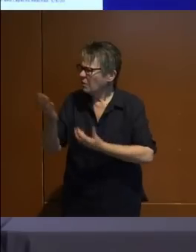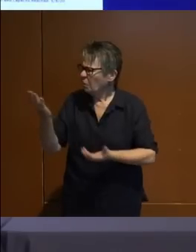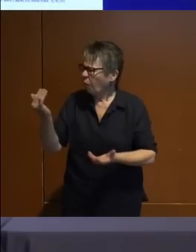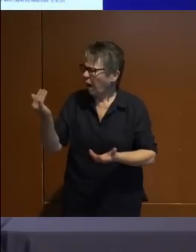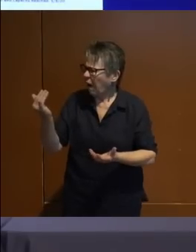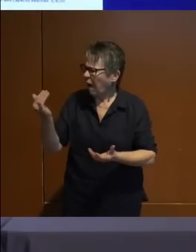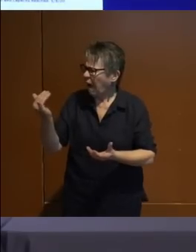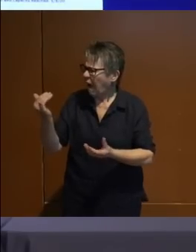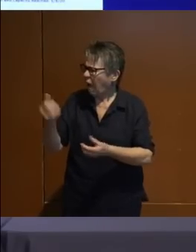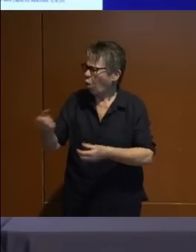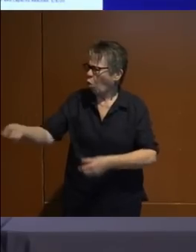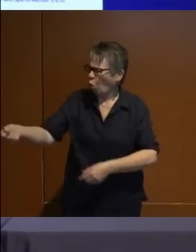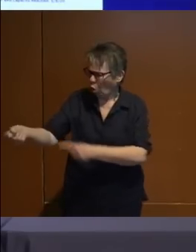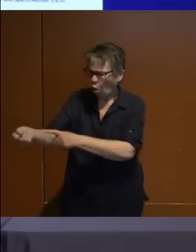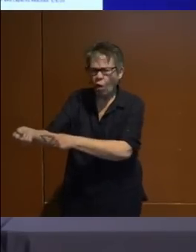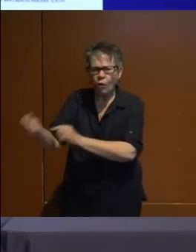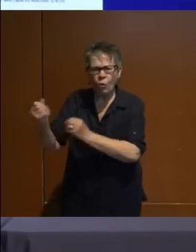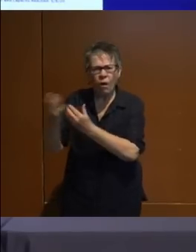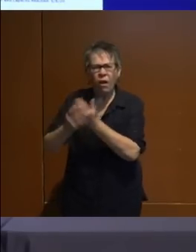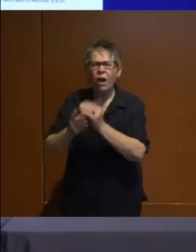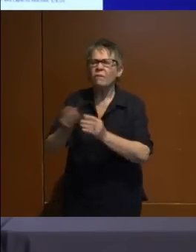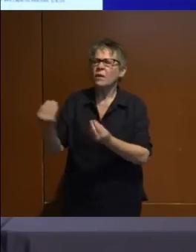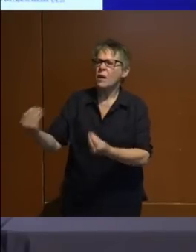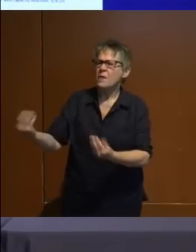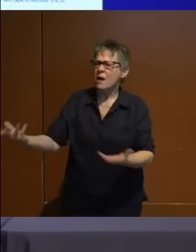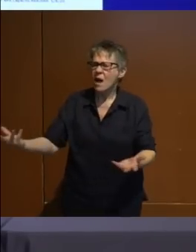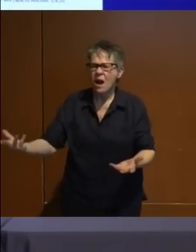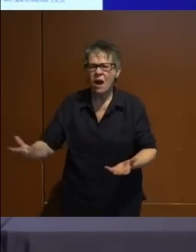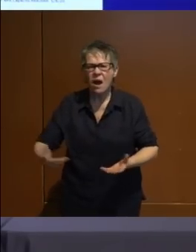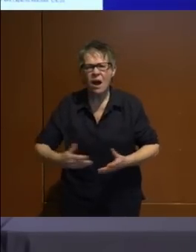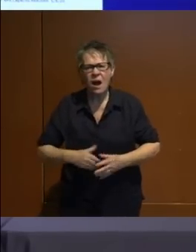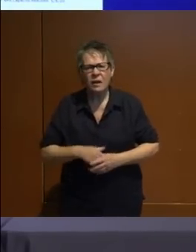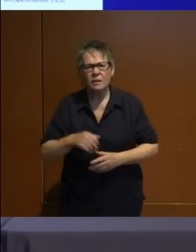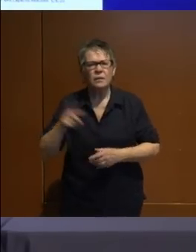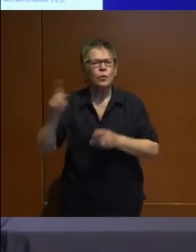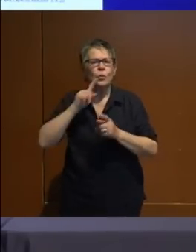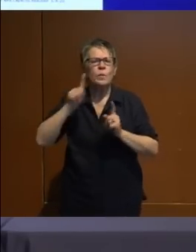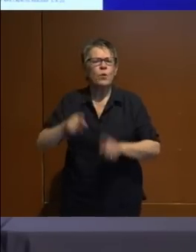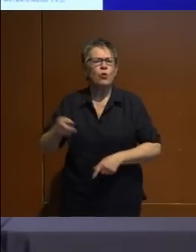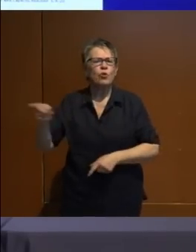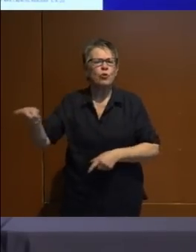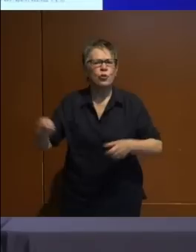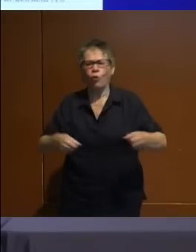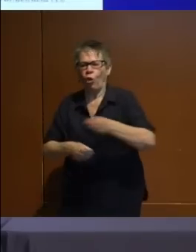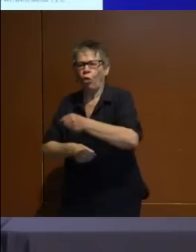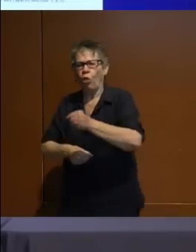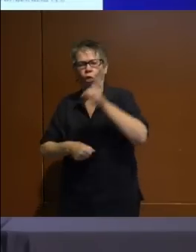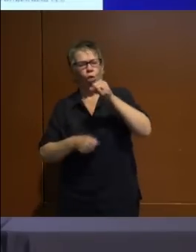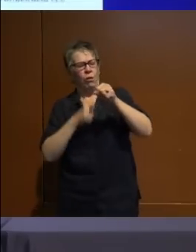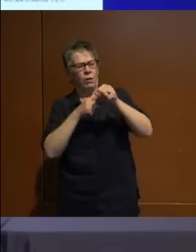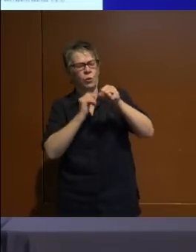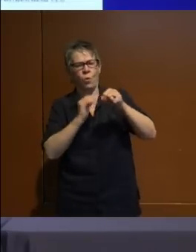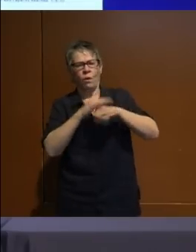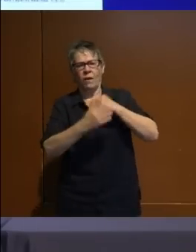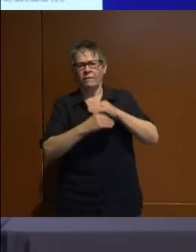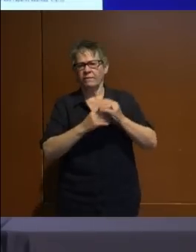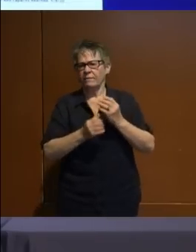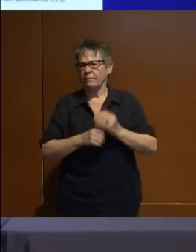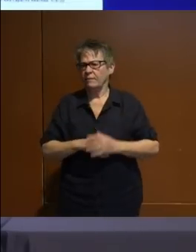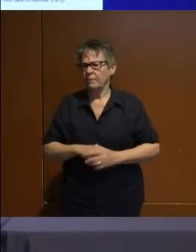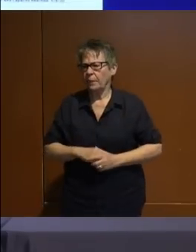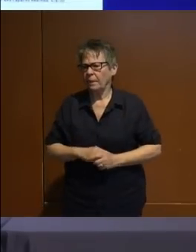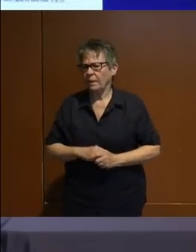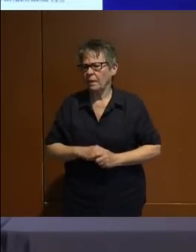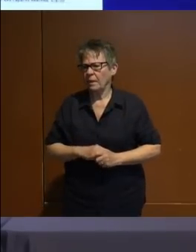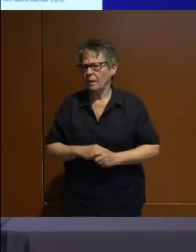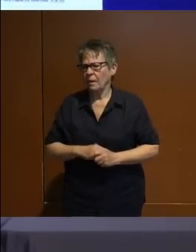afternoon. For these first two questions, they come from Daniel Munoz from NJBiz. He said he asks,